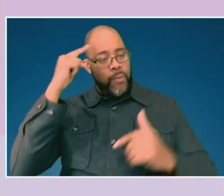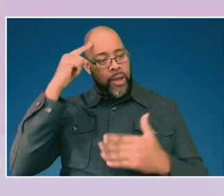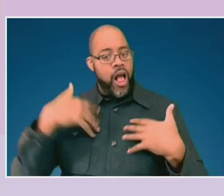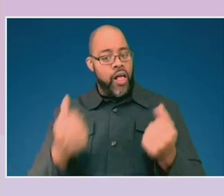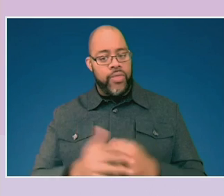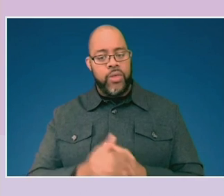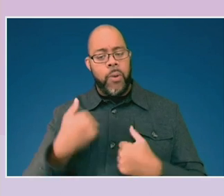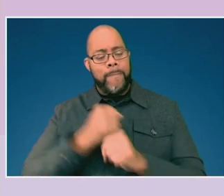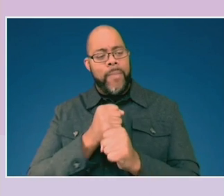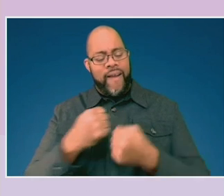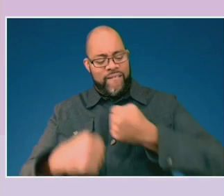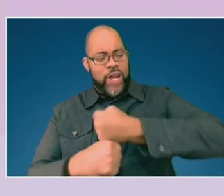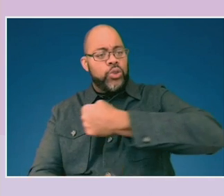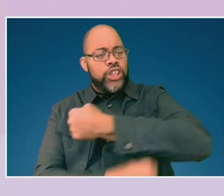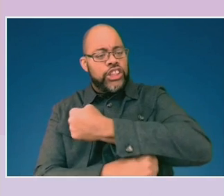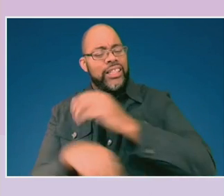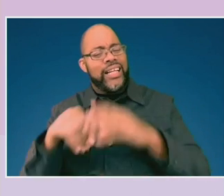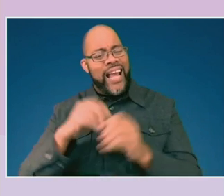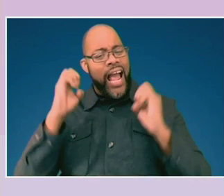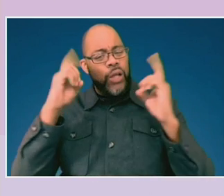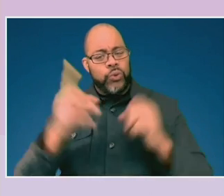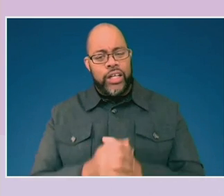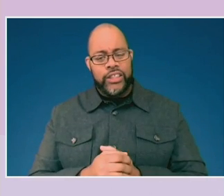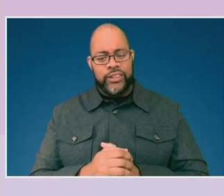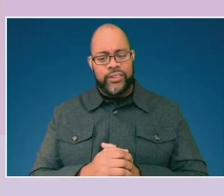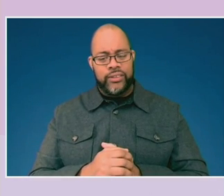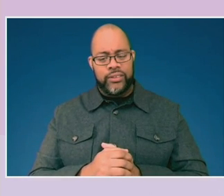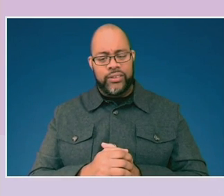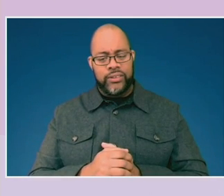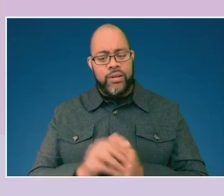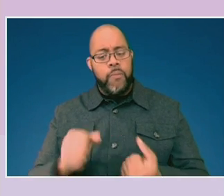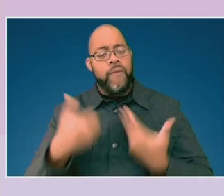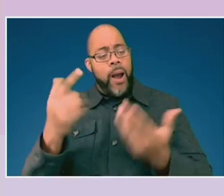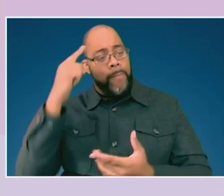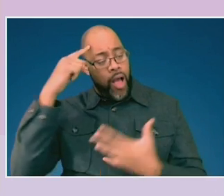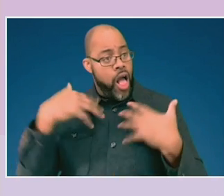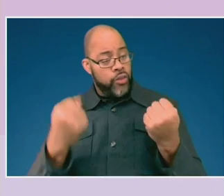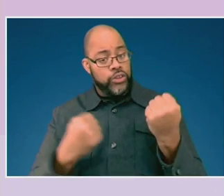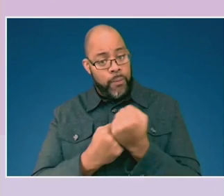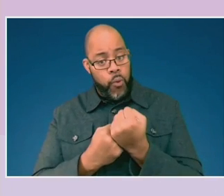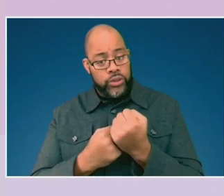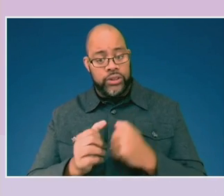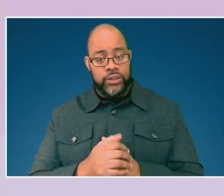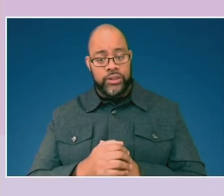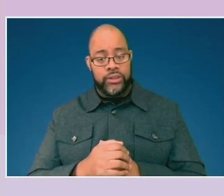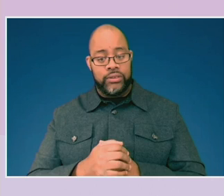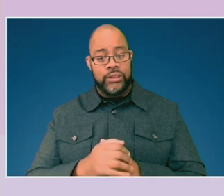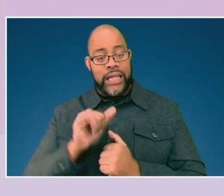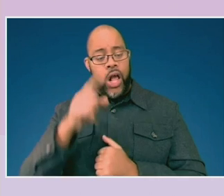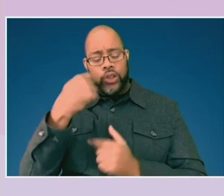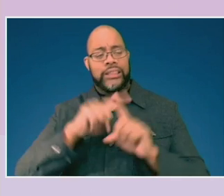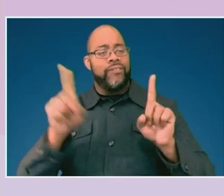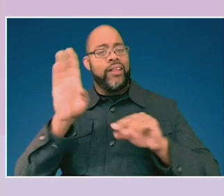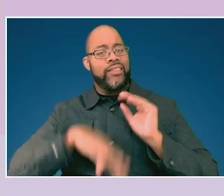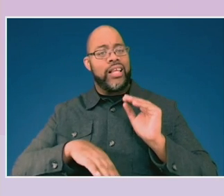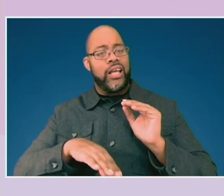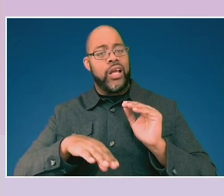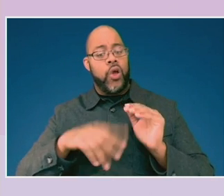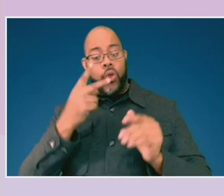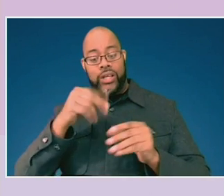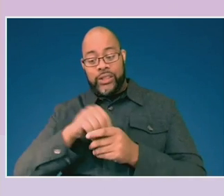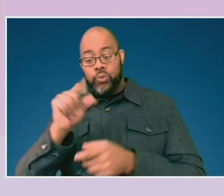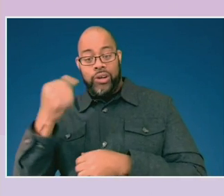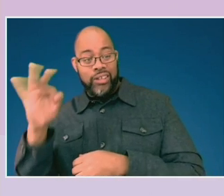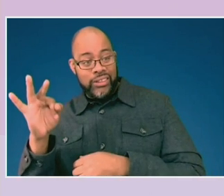create a foundation in education in providing mental health supports that looks different than what it did in 2019,